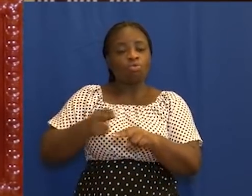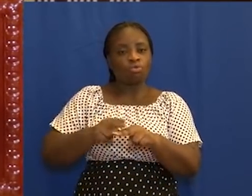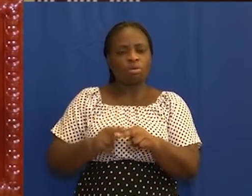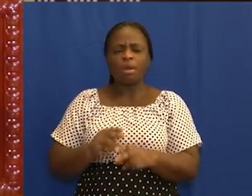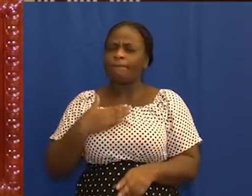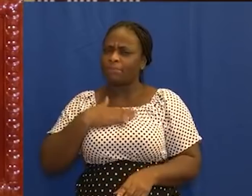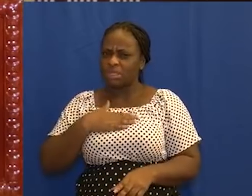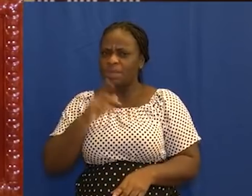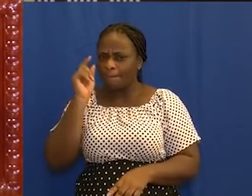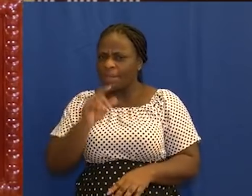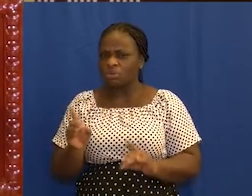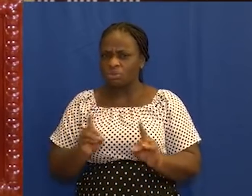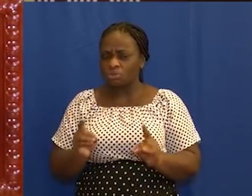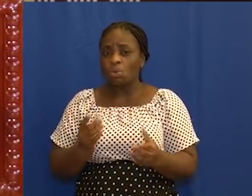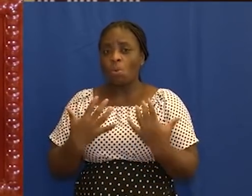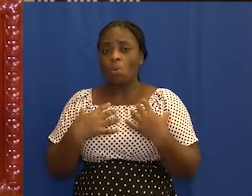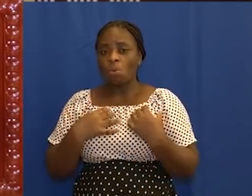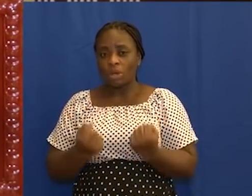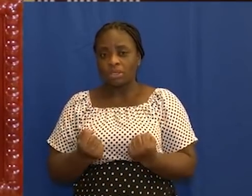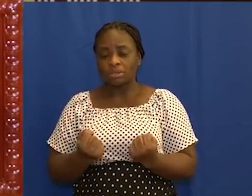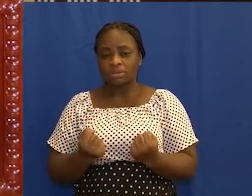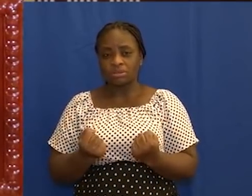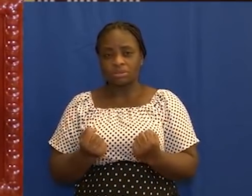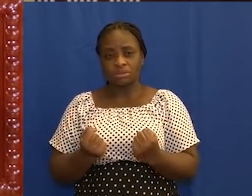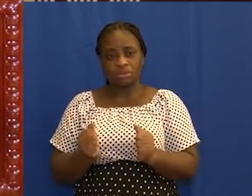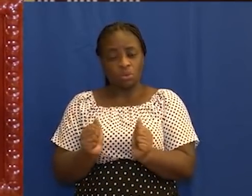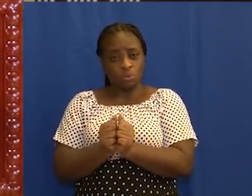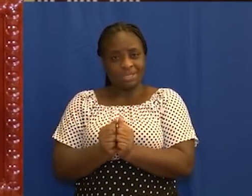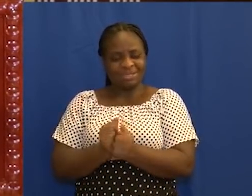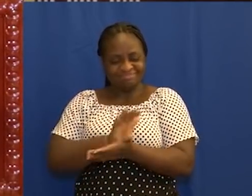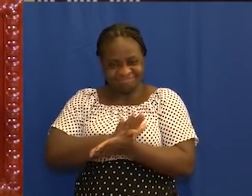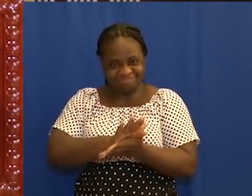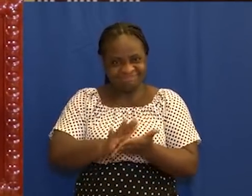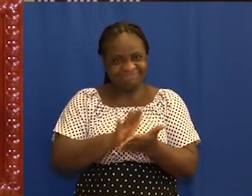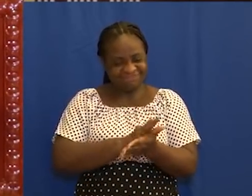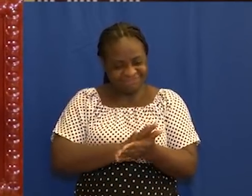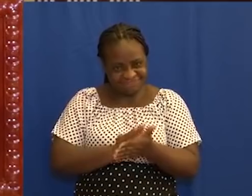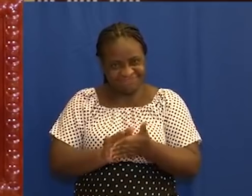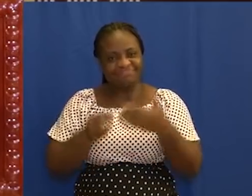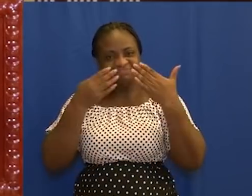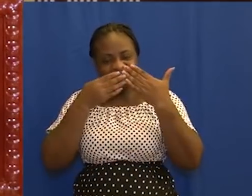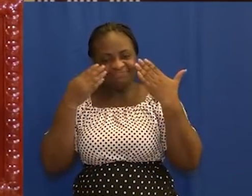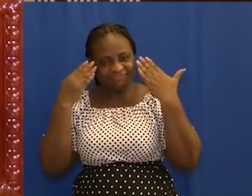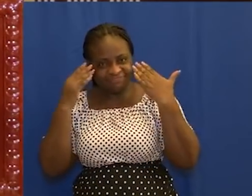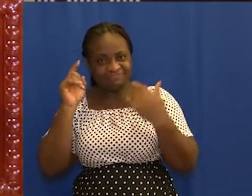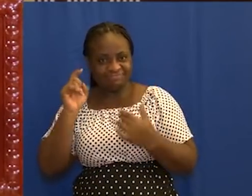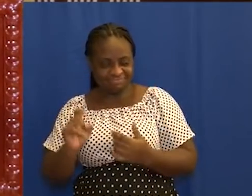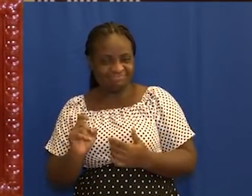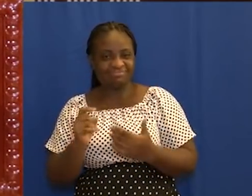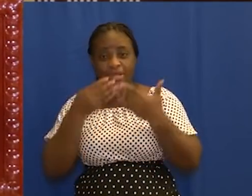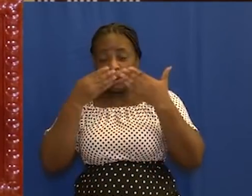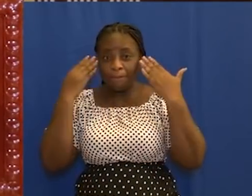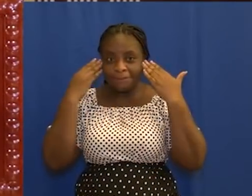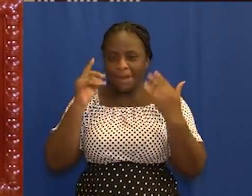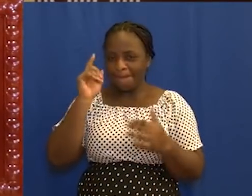must conduct their activities in accordance with the hygiene and safety protocols. The wearing of